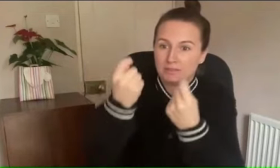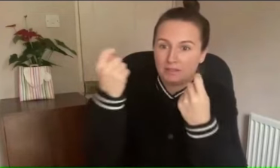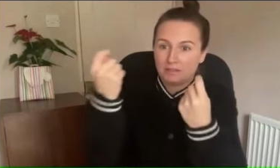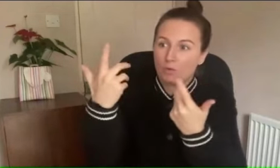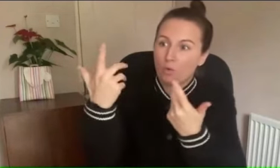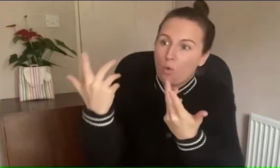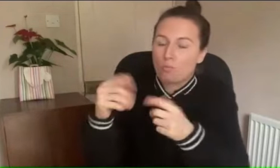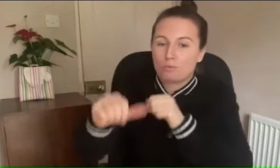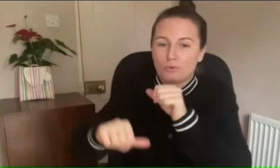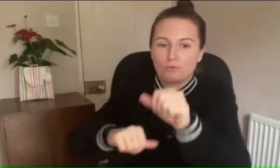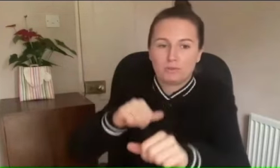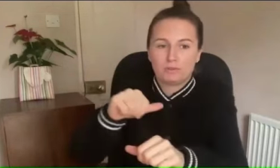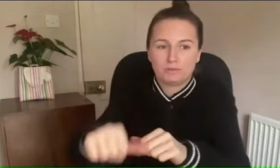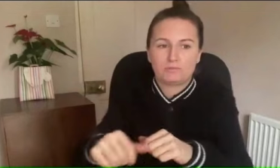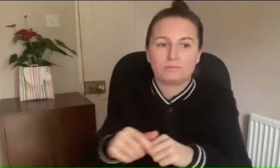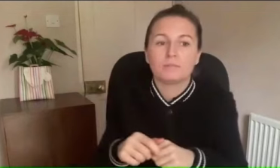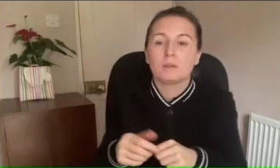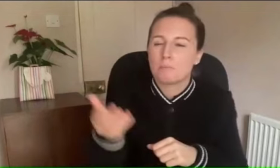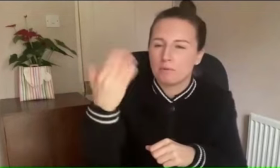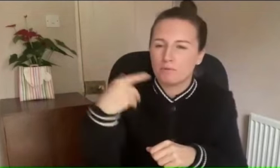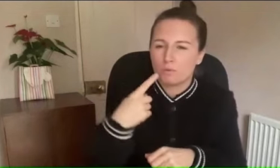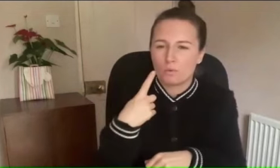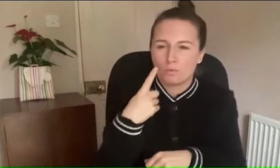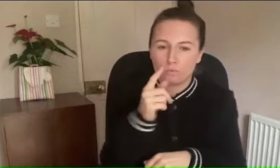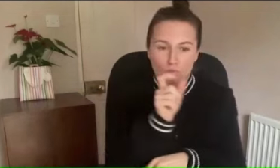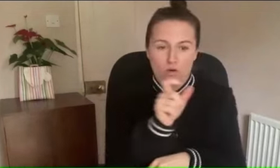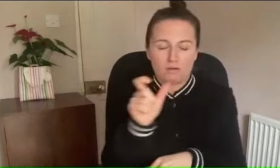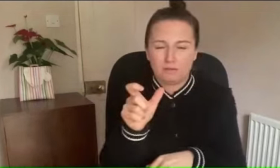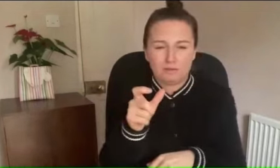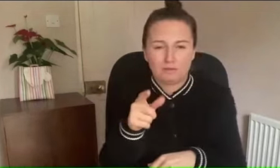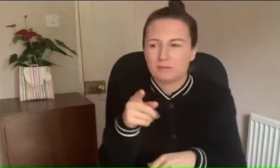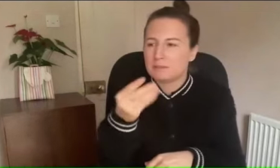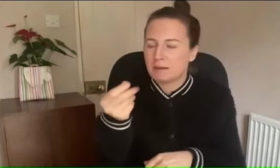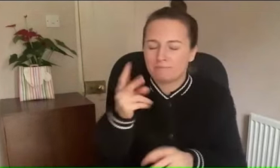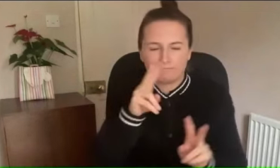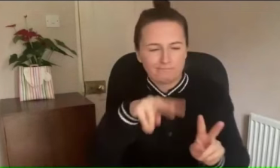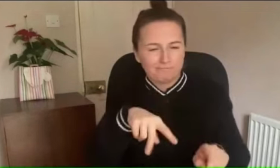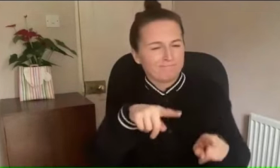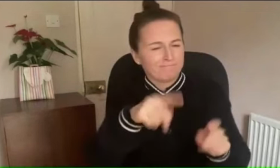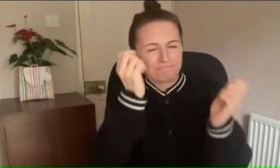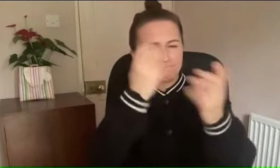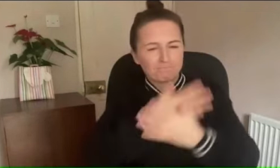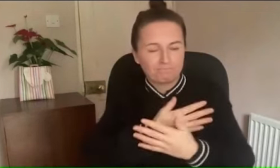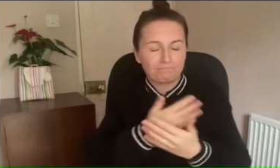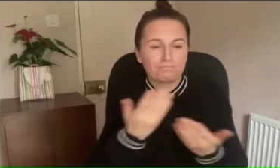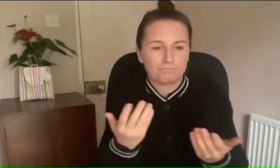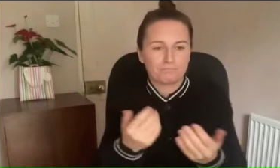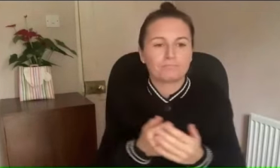progress. Also, many felt the word ratings weren't easily or consistently understood.